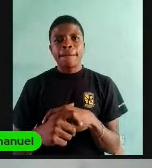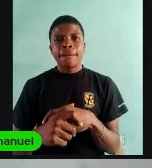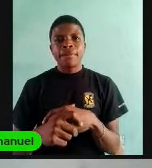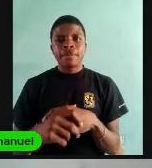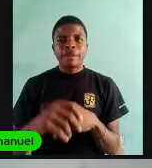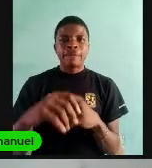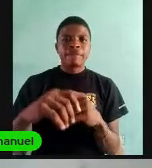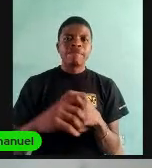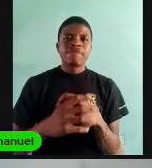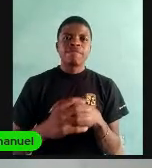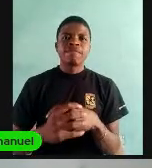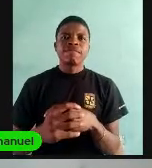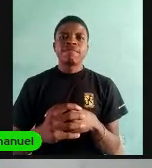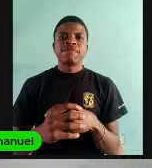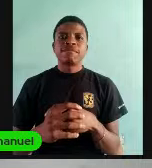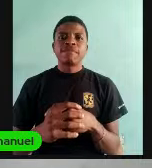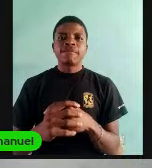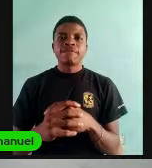Okay. Now